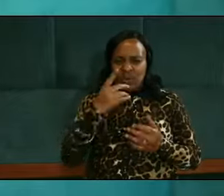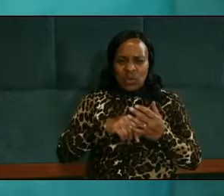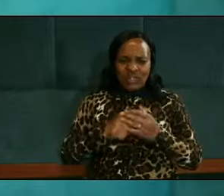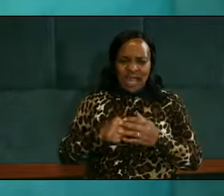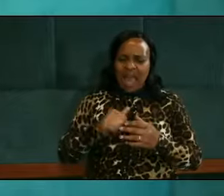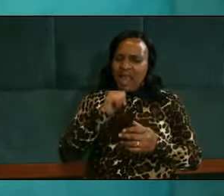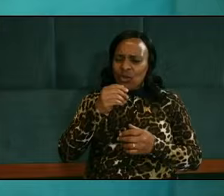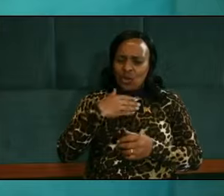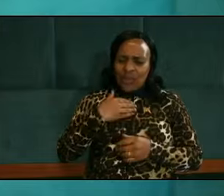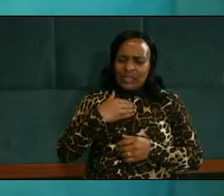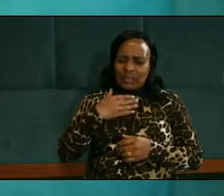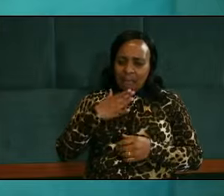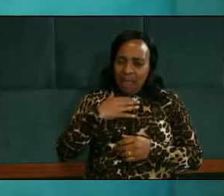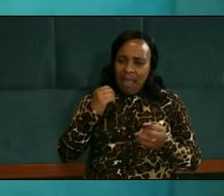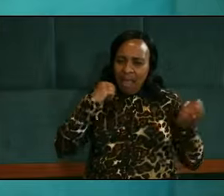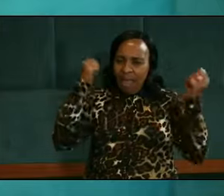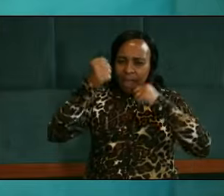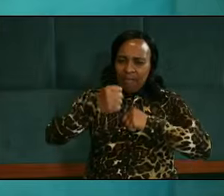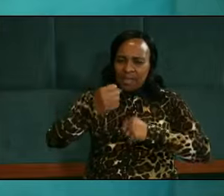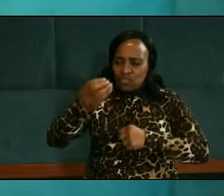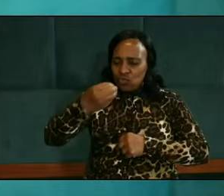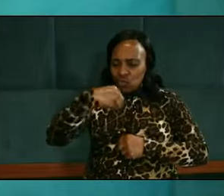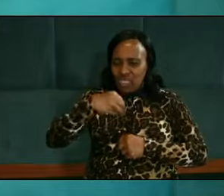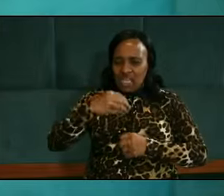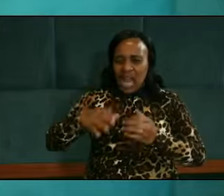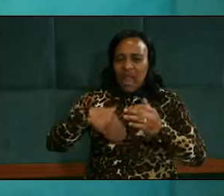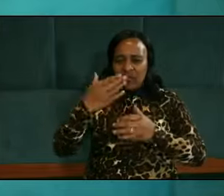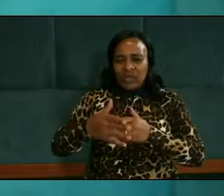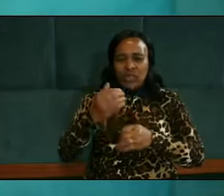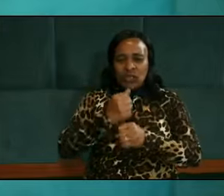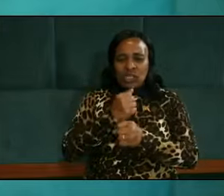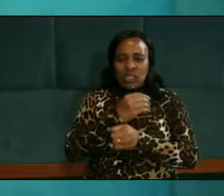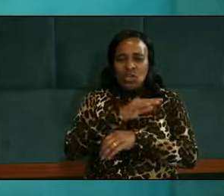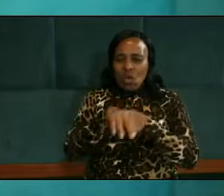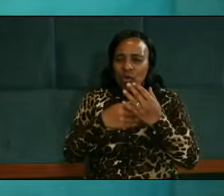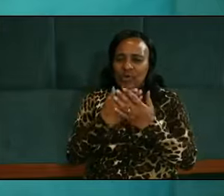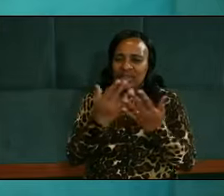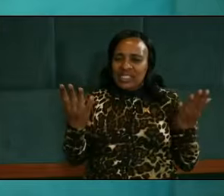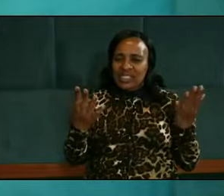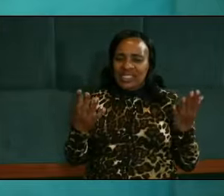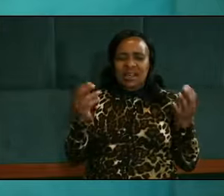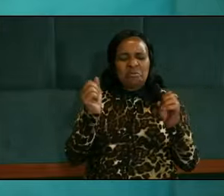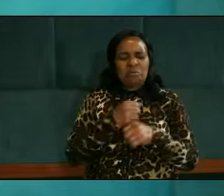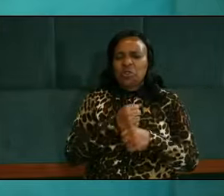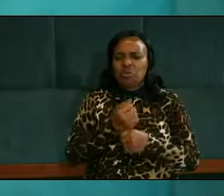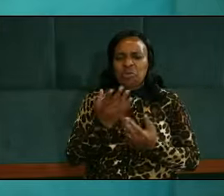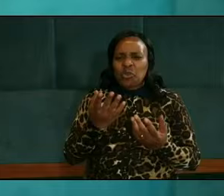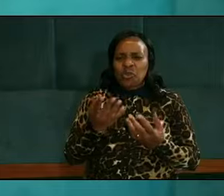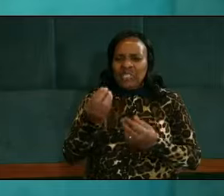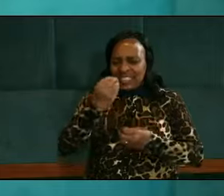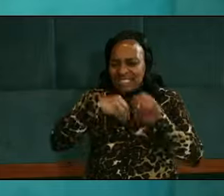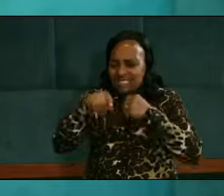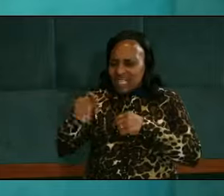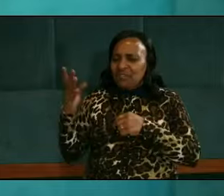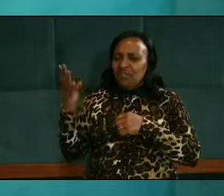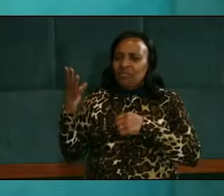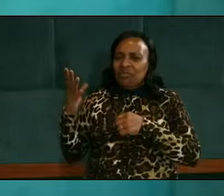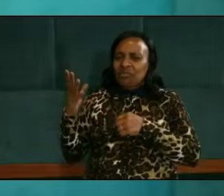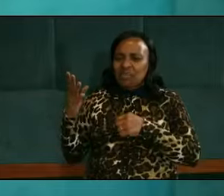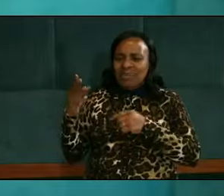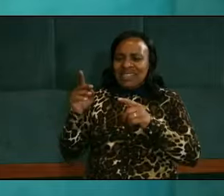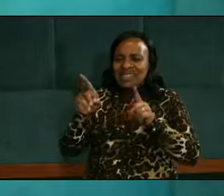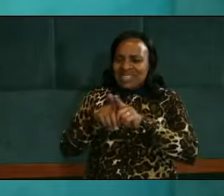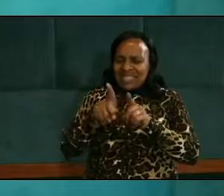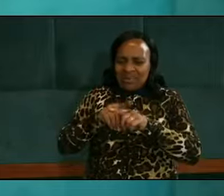because after doing all those things, it's not right for us to just plunge into eating. It was kind of